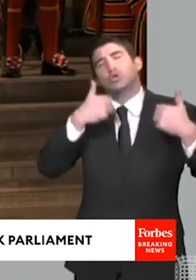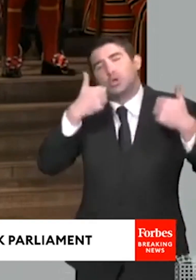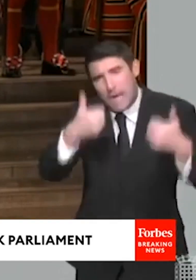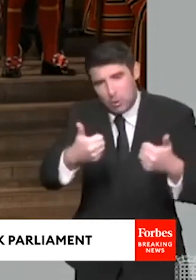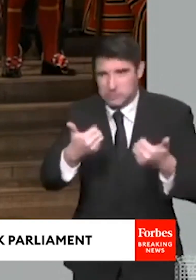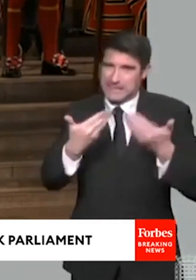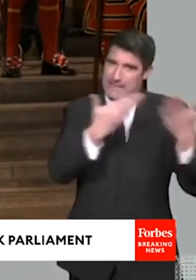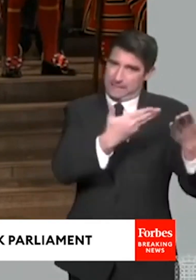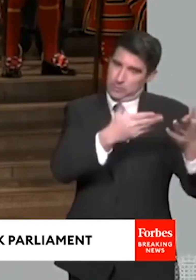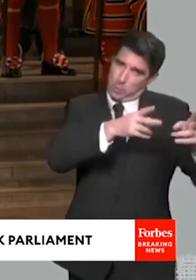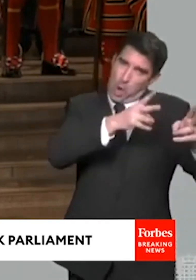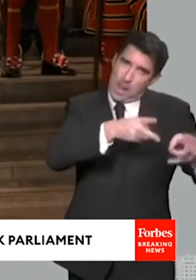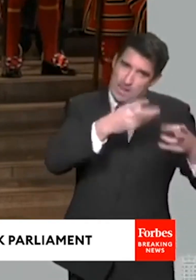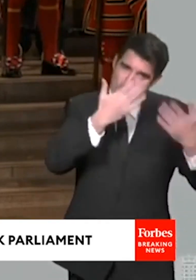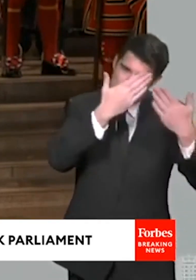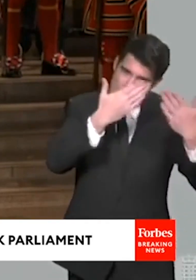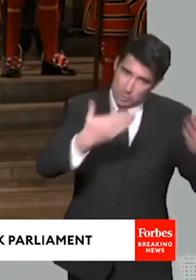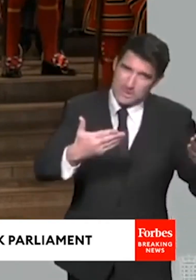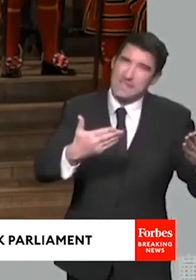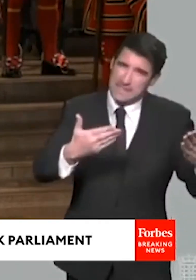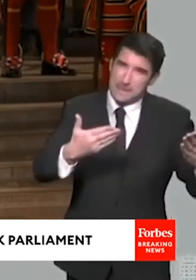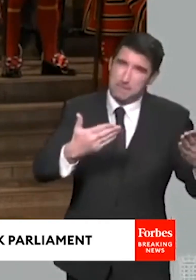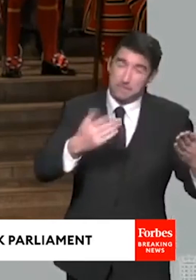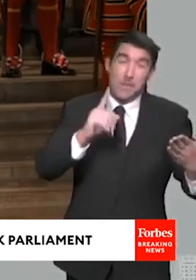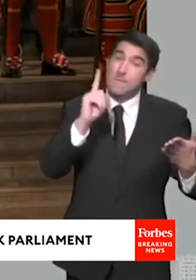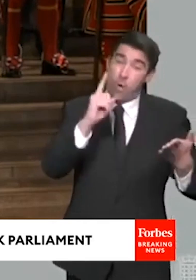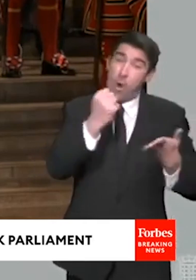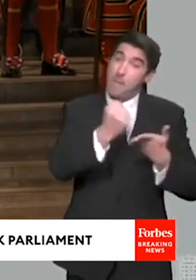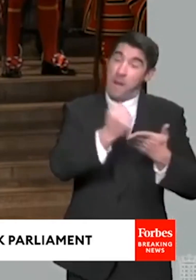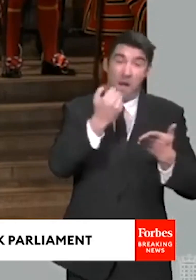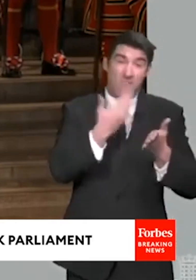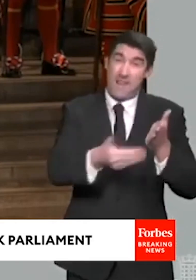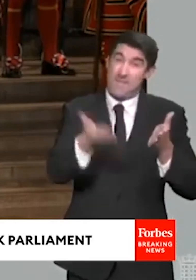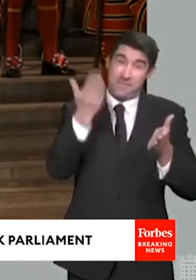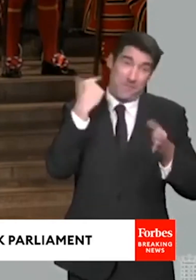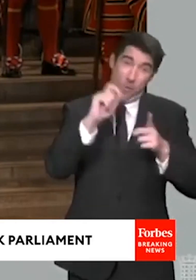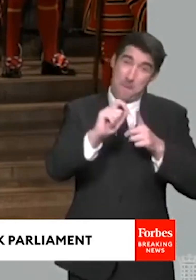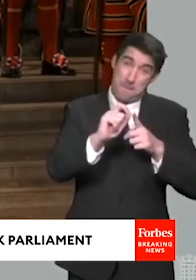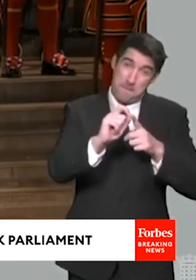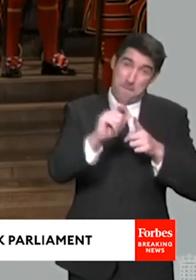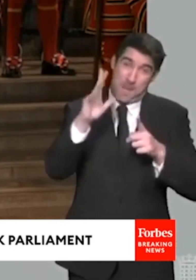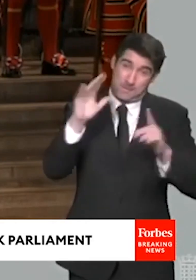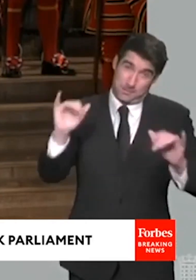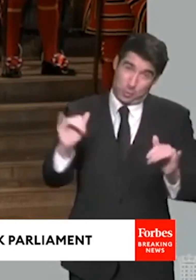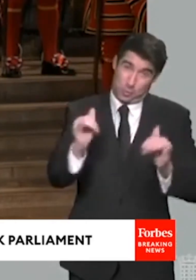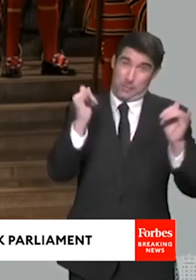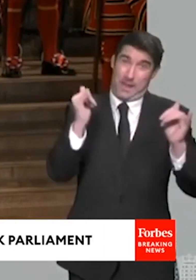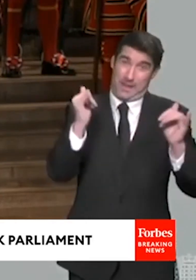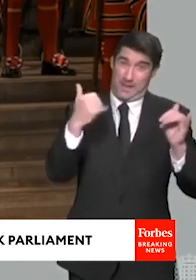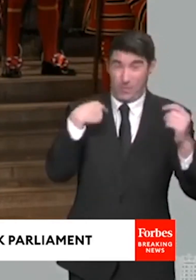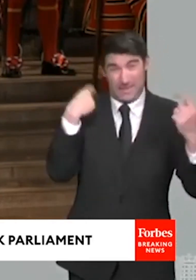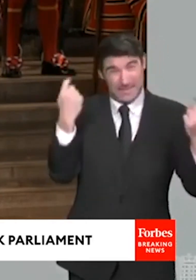Late Majesty to mark the unprecedented Platinum Jubilee, which we celebrated